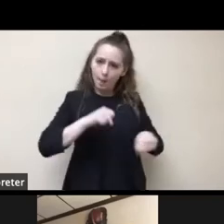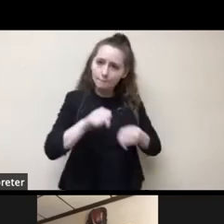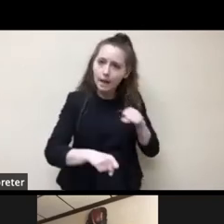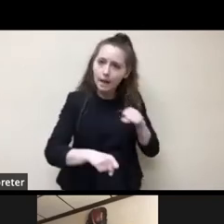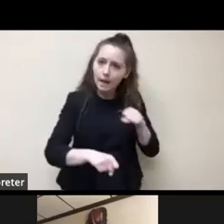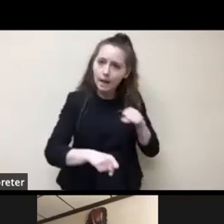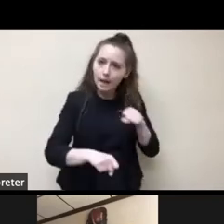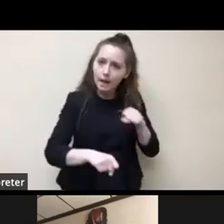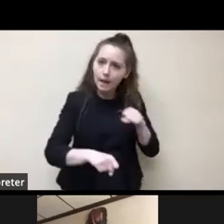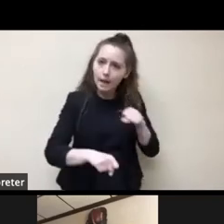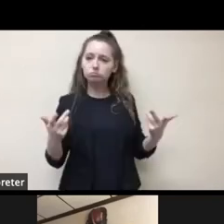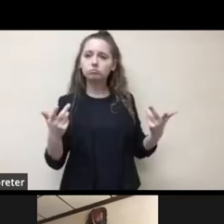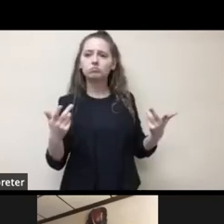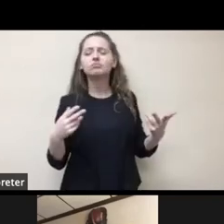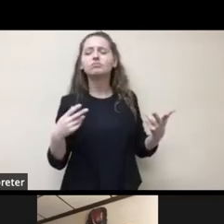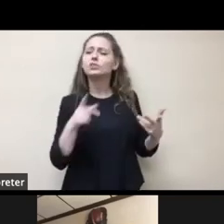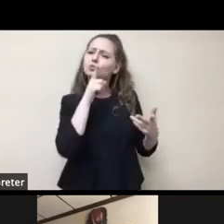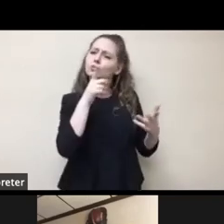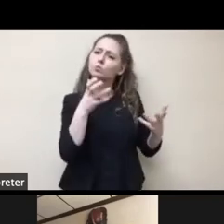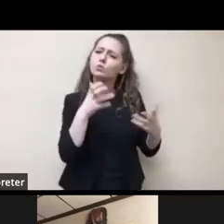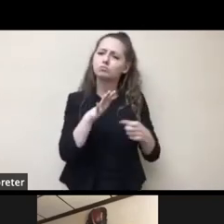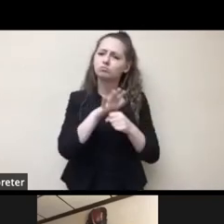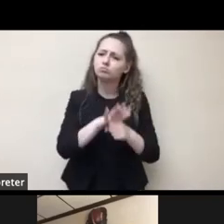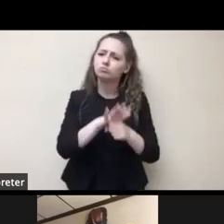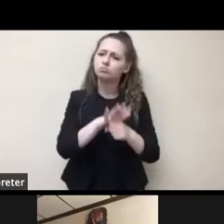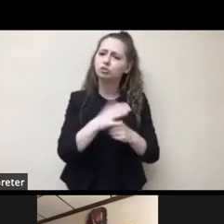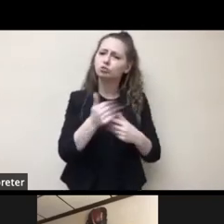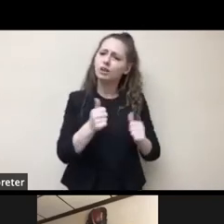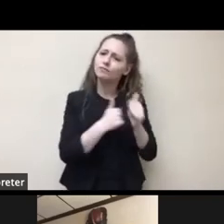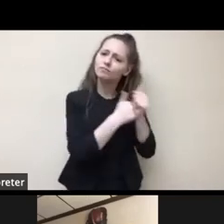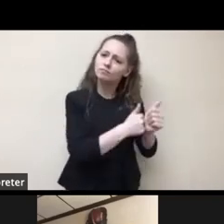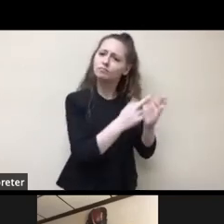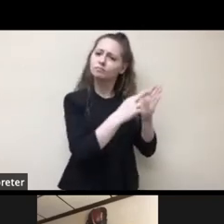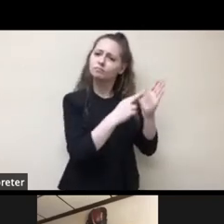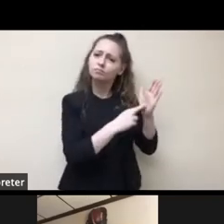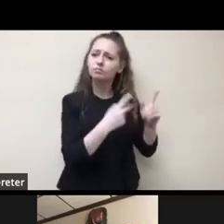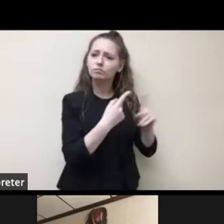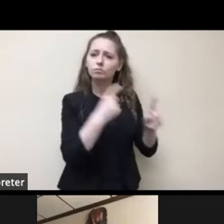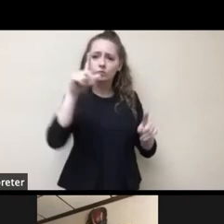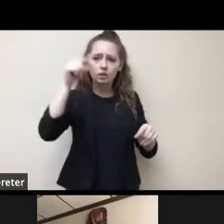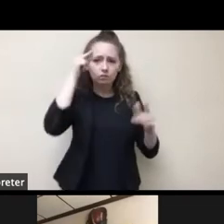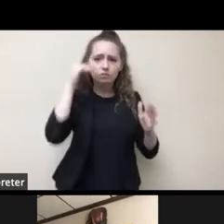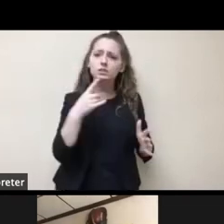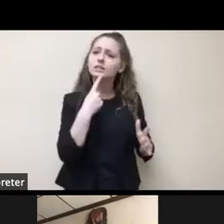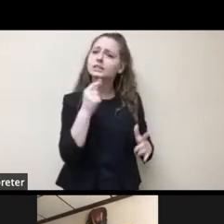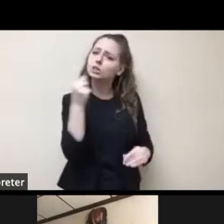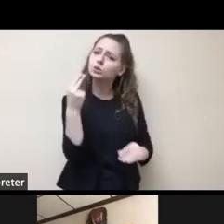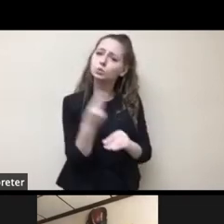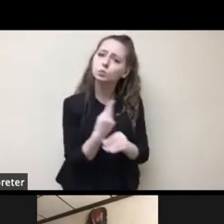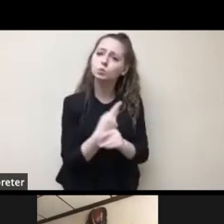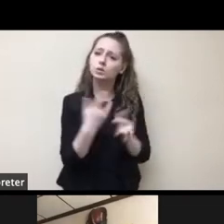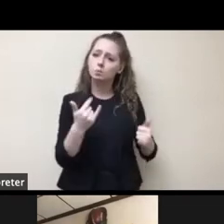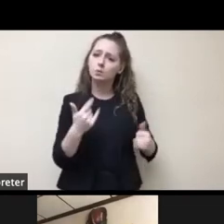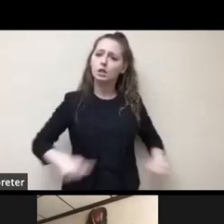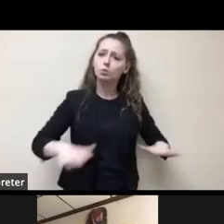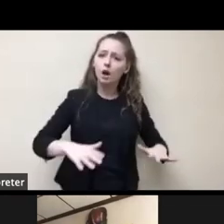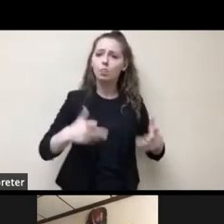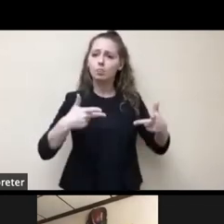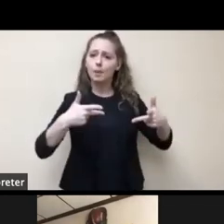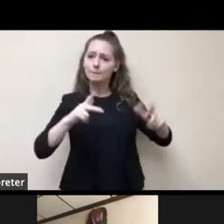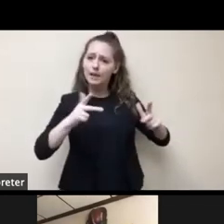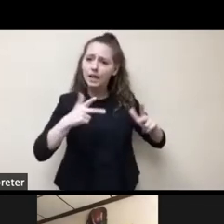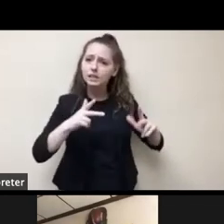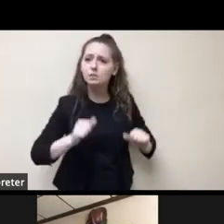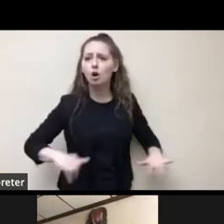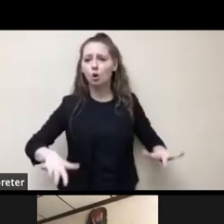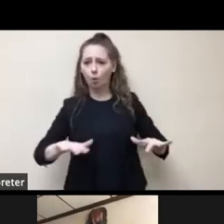just really want to stress and try to follow those guidelines from the governor that says not to use the playgrounds, the basketball courts, a lot of those things